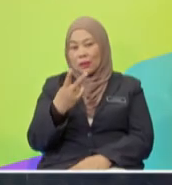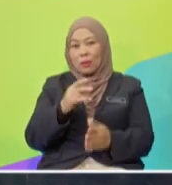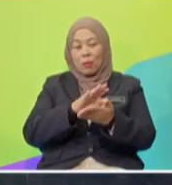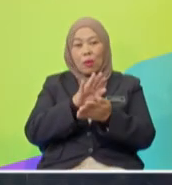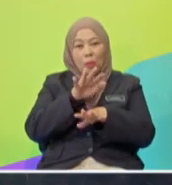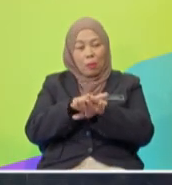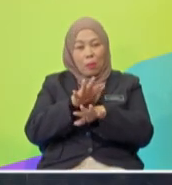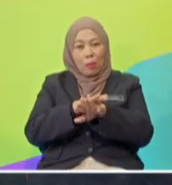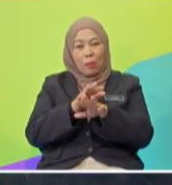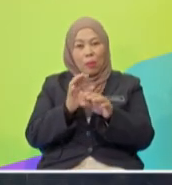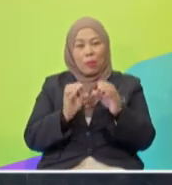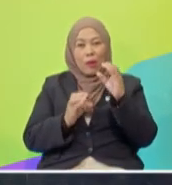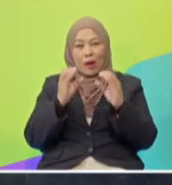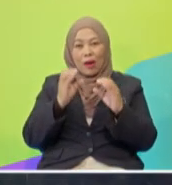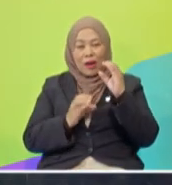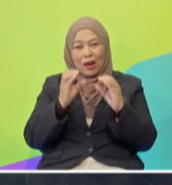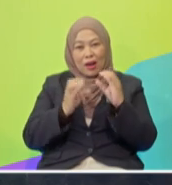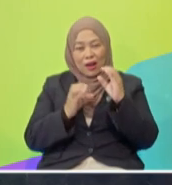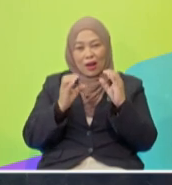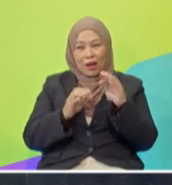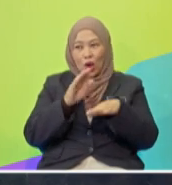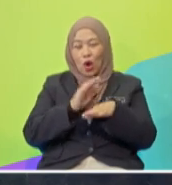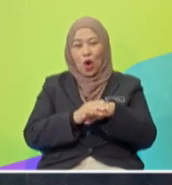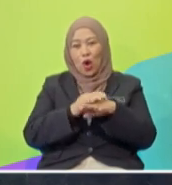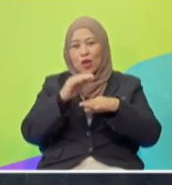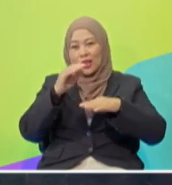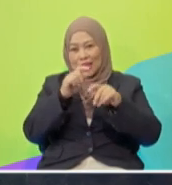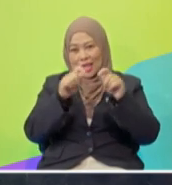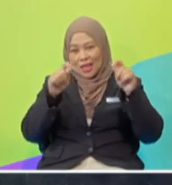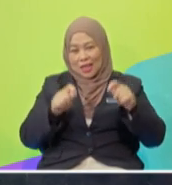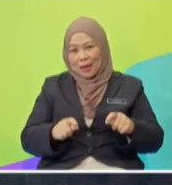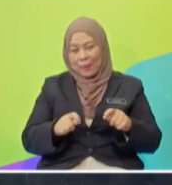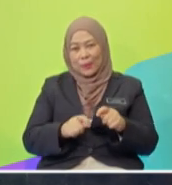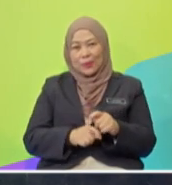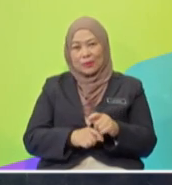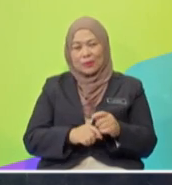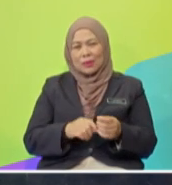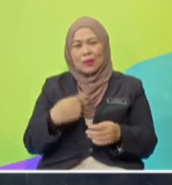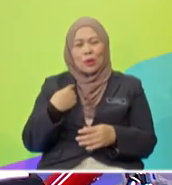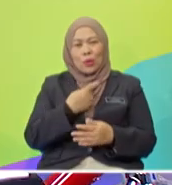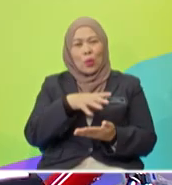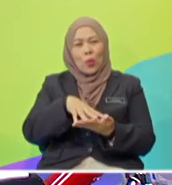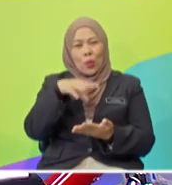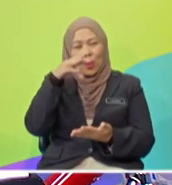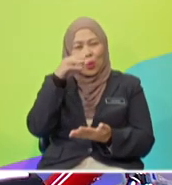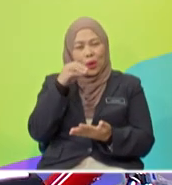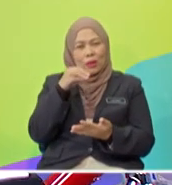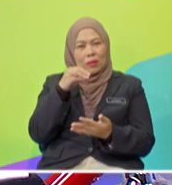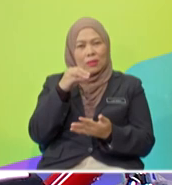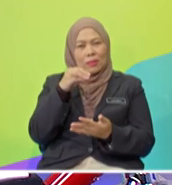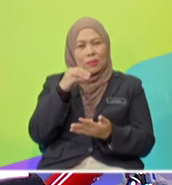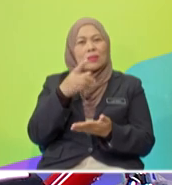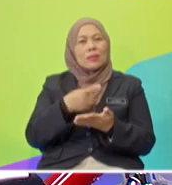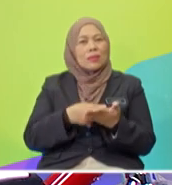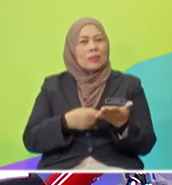I also see a big card over here, Teacher. Yes. What are we going to learn today? Okay, do you want to guess or do you want me to